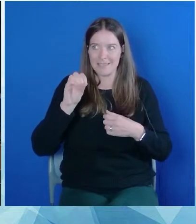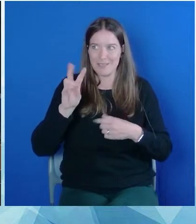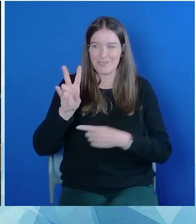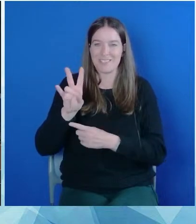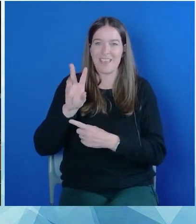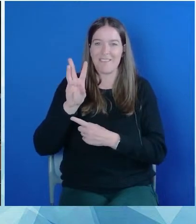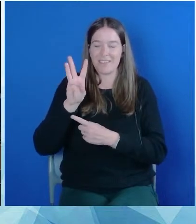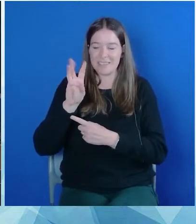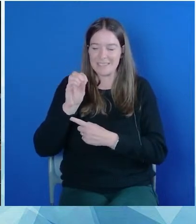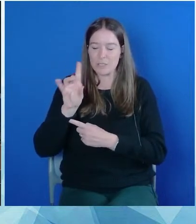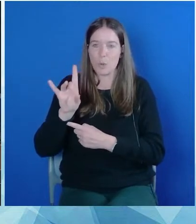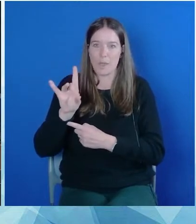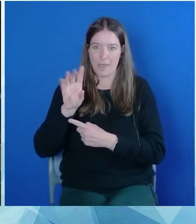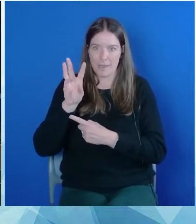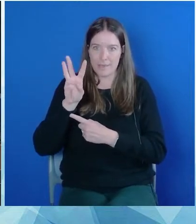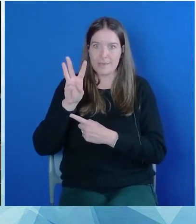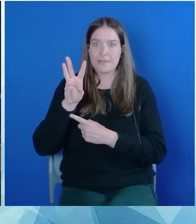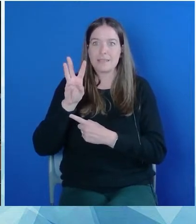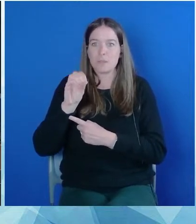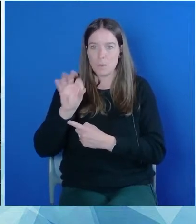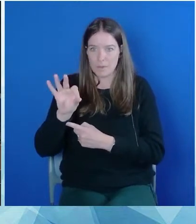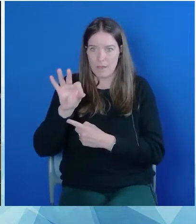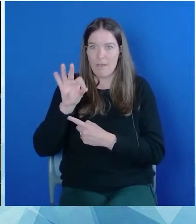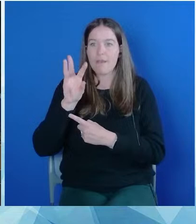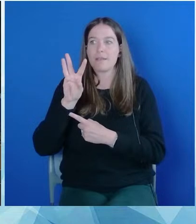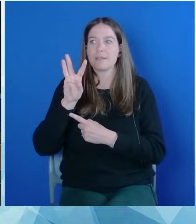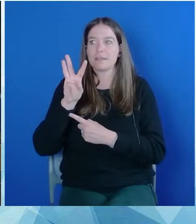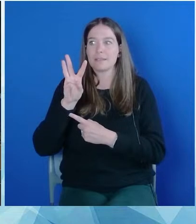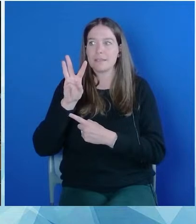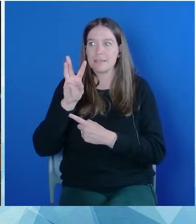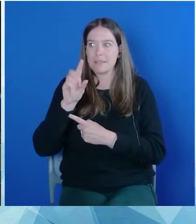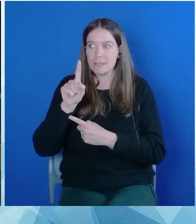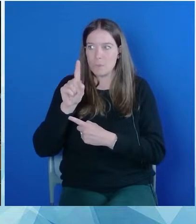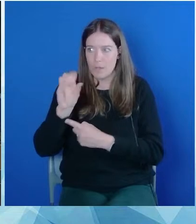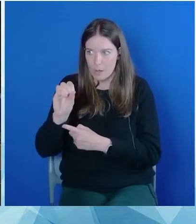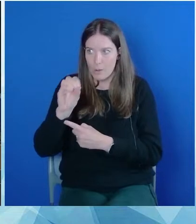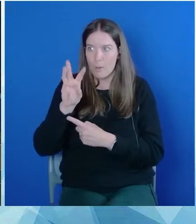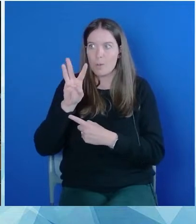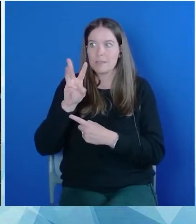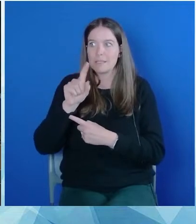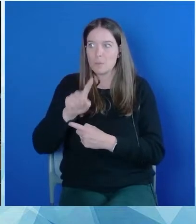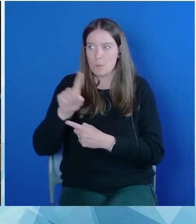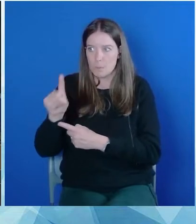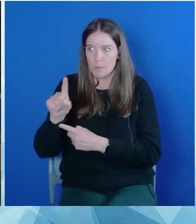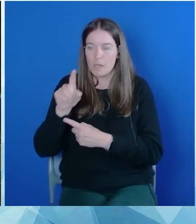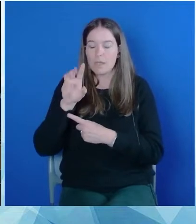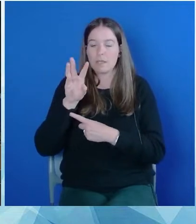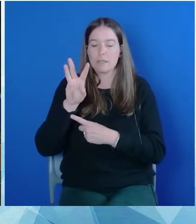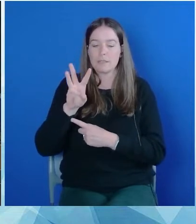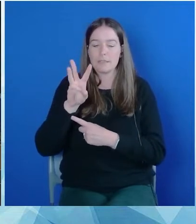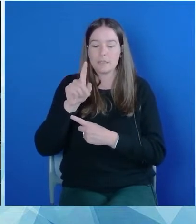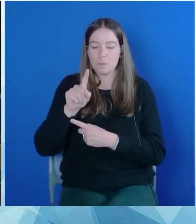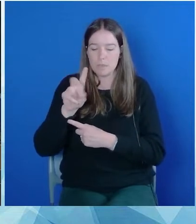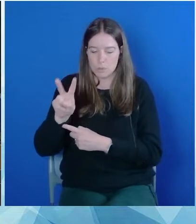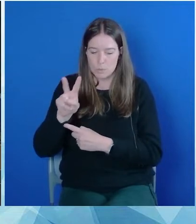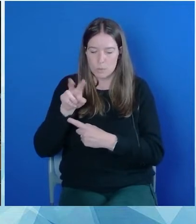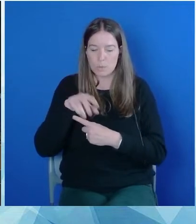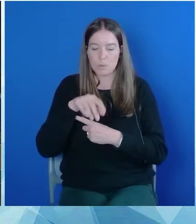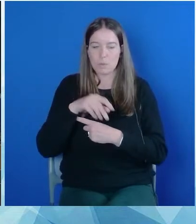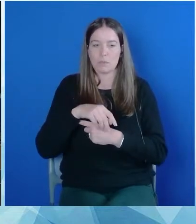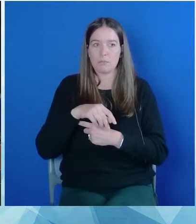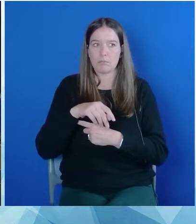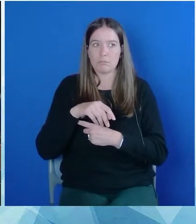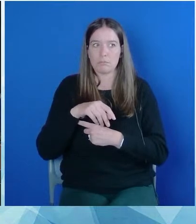6.07, 6.08, 6.09, 6.10, 6.11, 6.12,